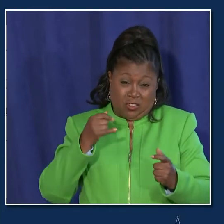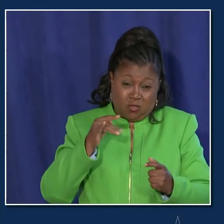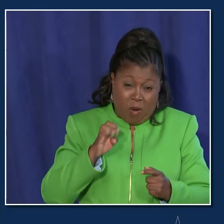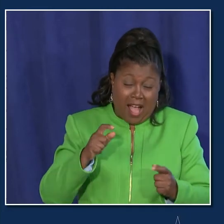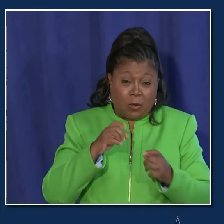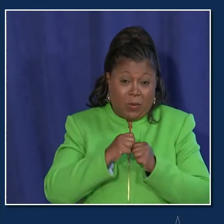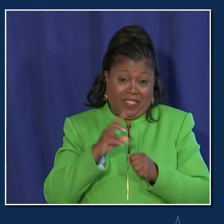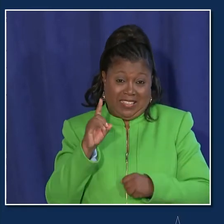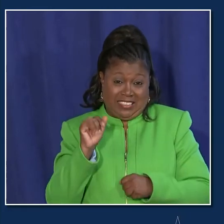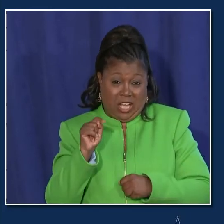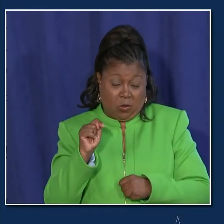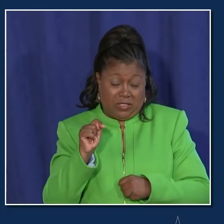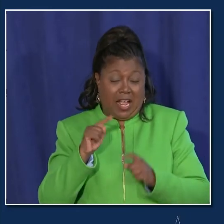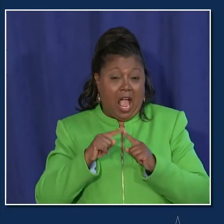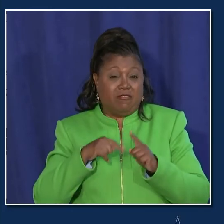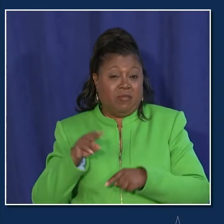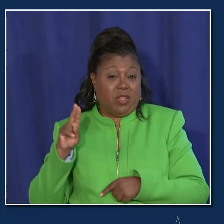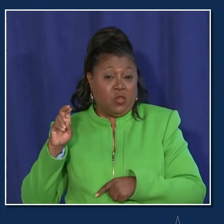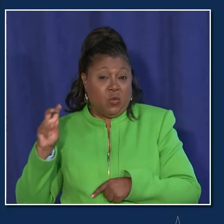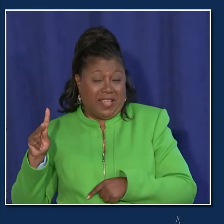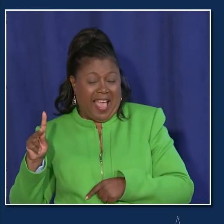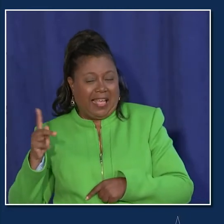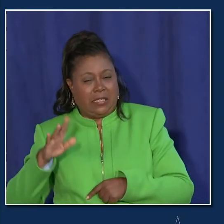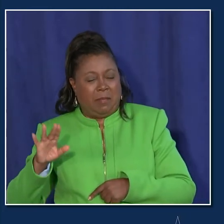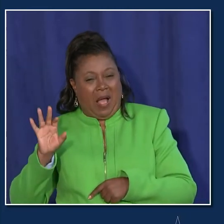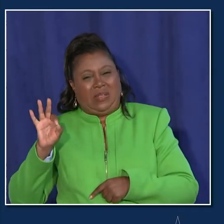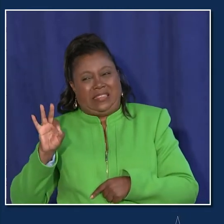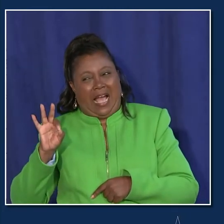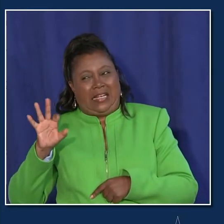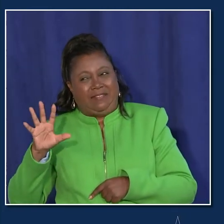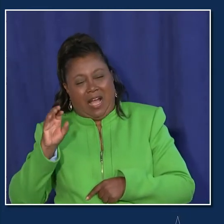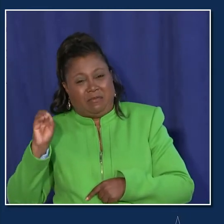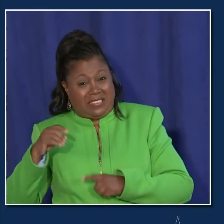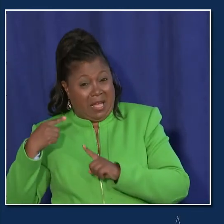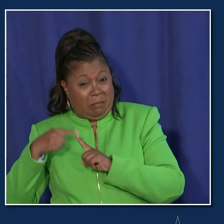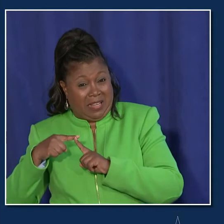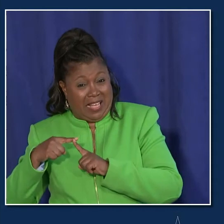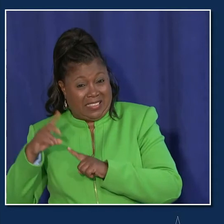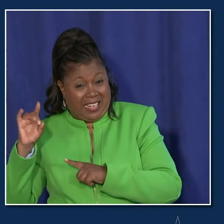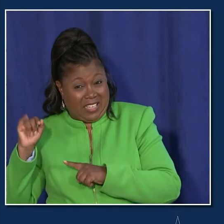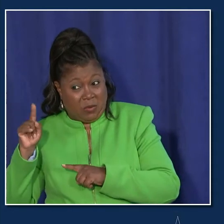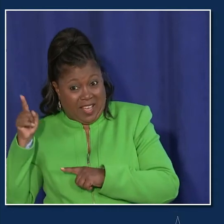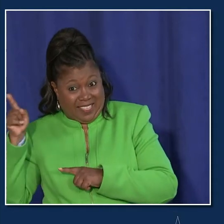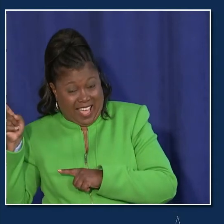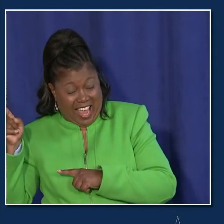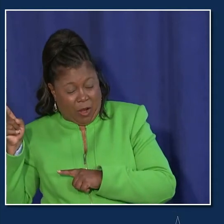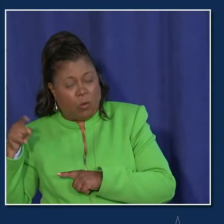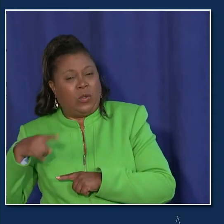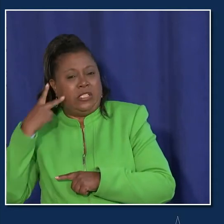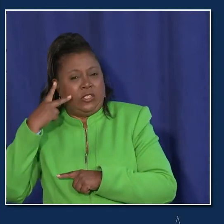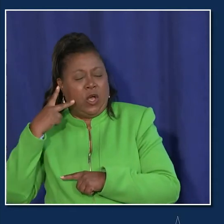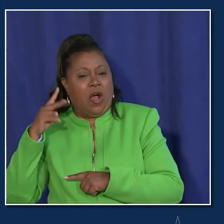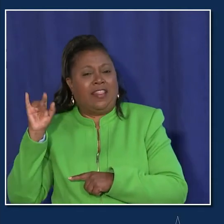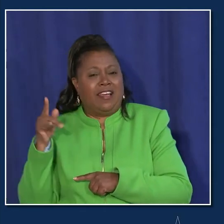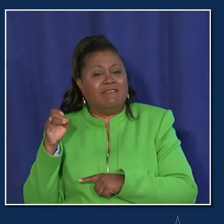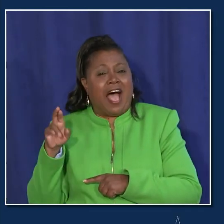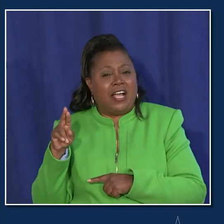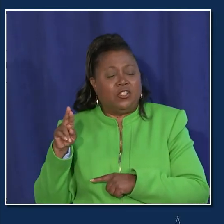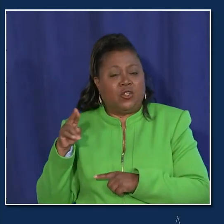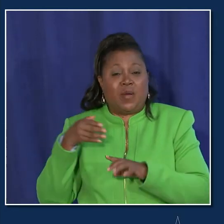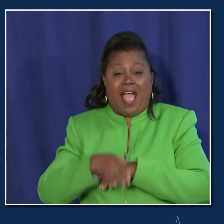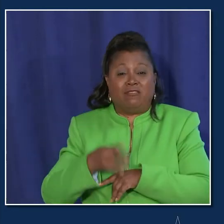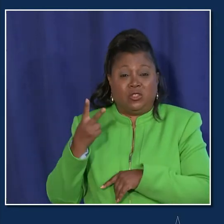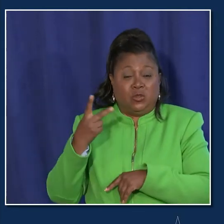trial with the Delta variant out of the UK, when it was about 95% plus Delta variant there, we saw the Pfizer vaccine after